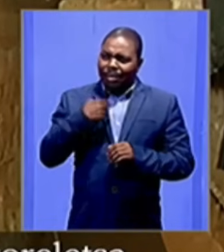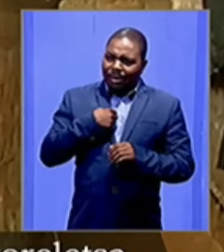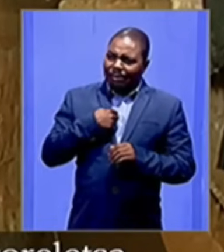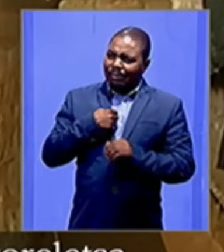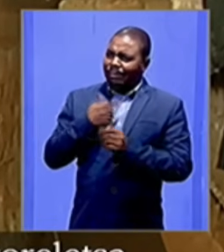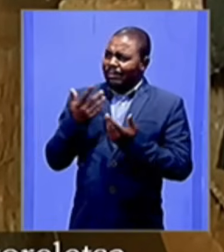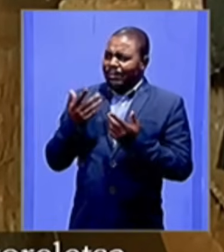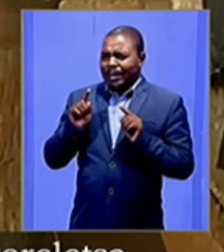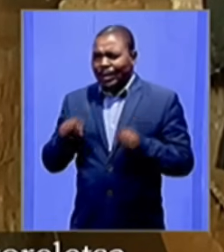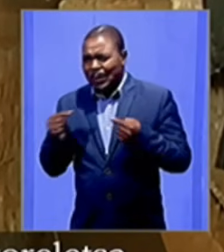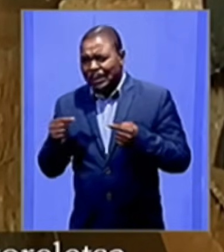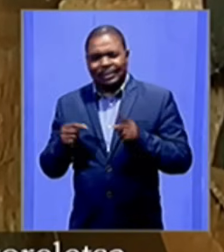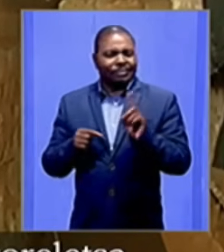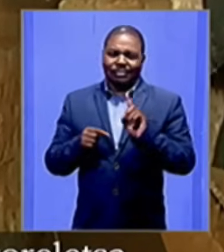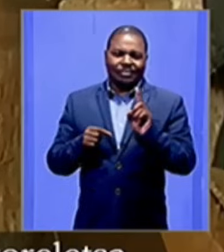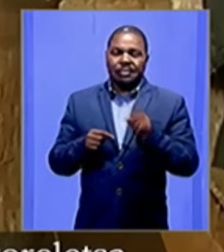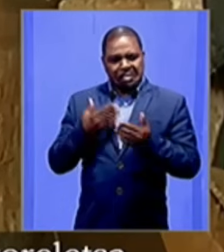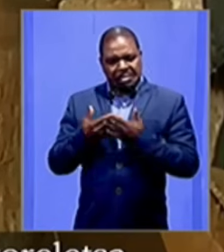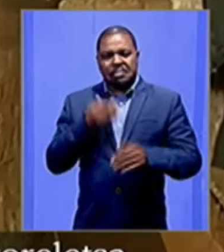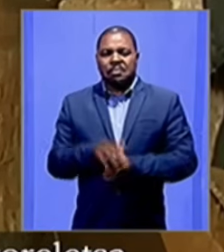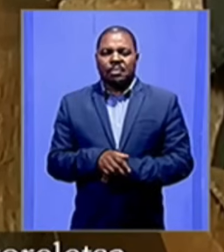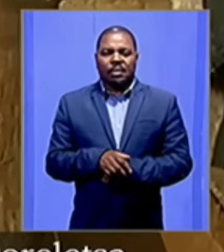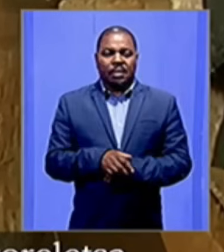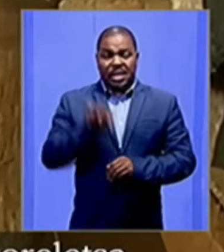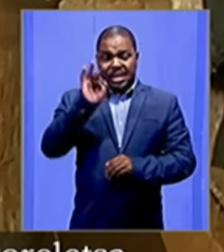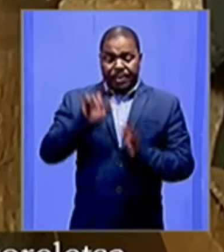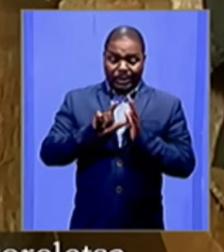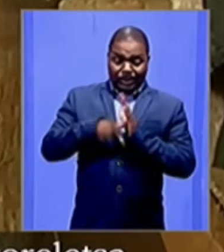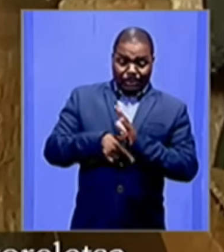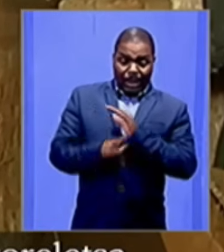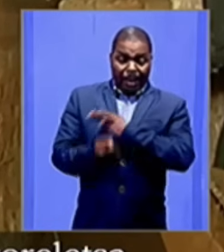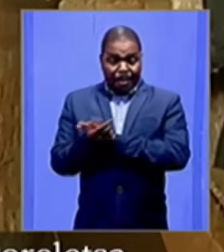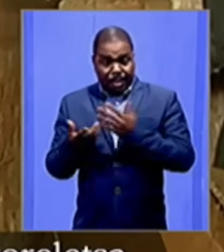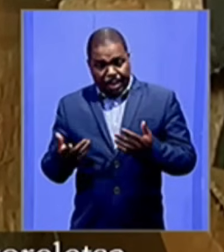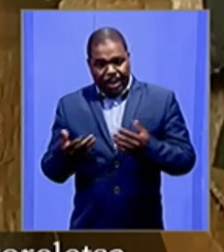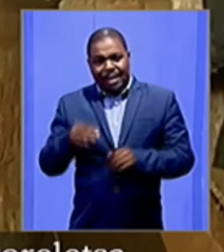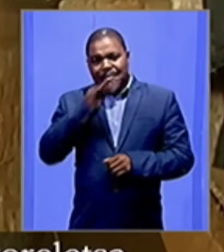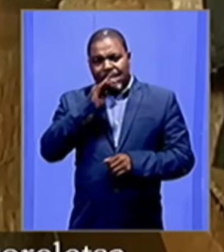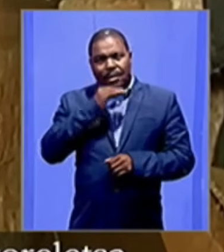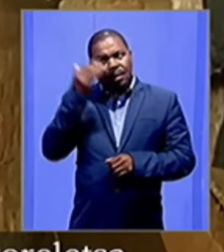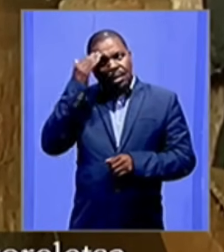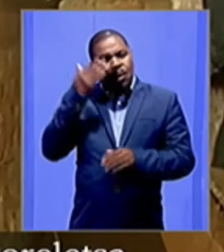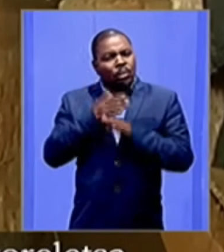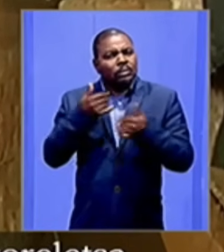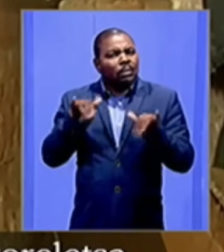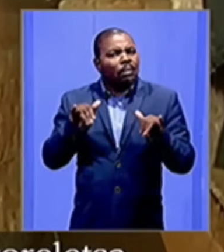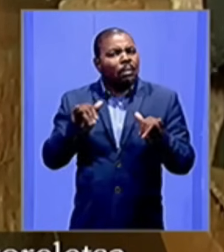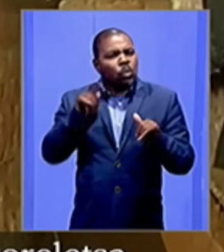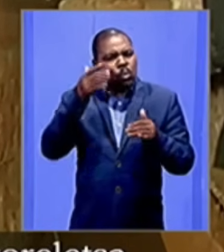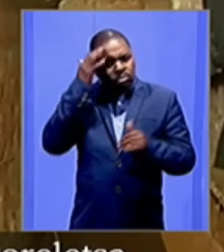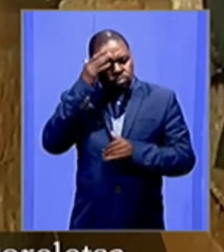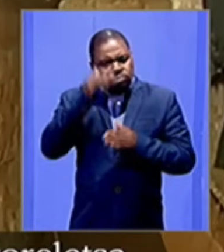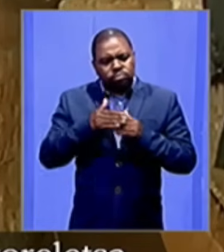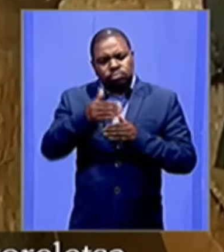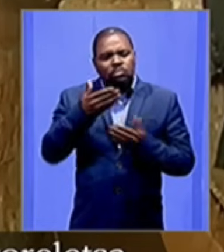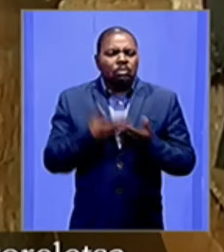ka se dire dilo tse dingwe mo bophelong ba gago. Go golofetse, which means a wa golefala le monagano o kgone go nagana o ya